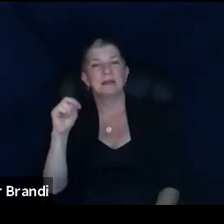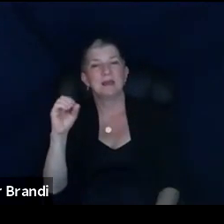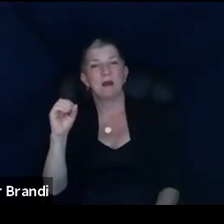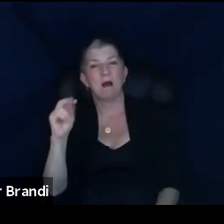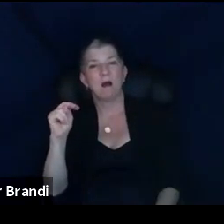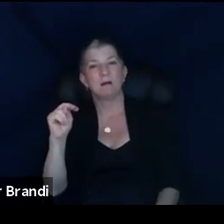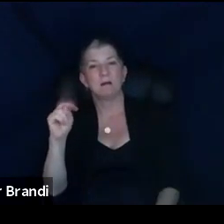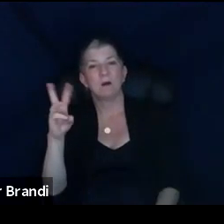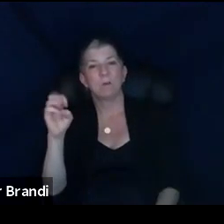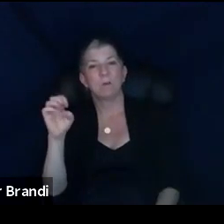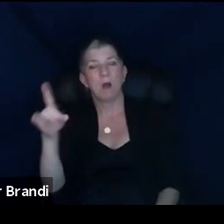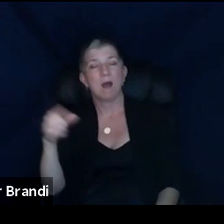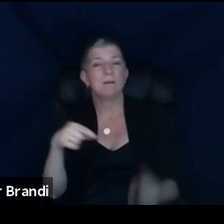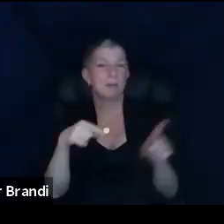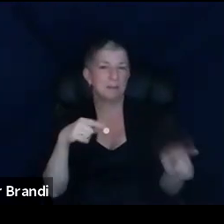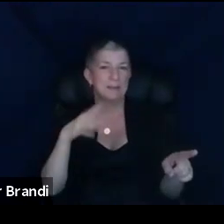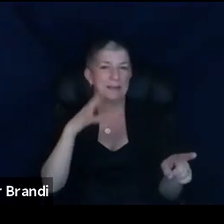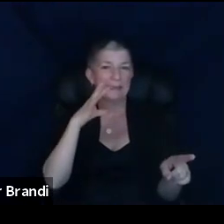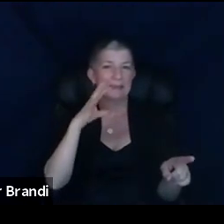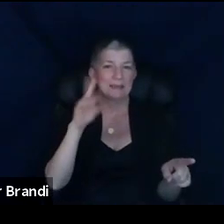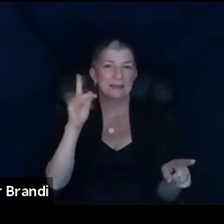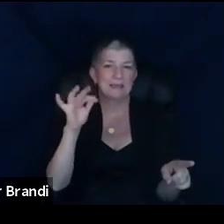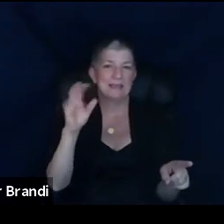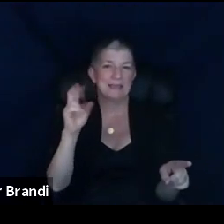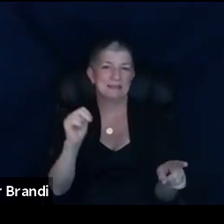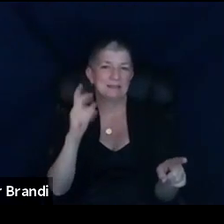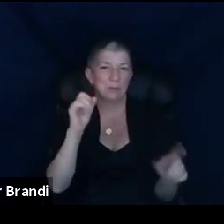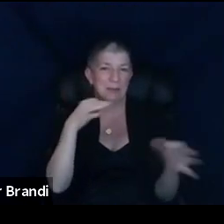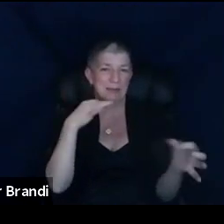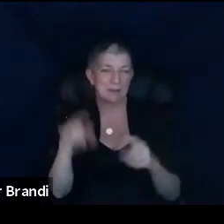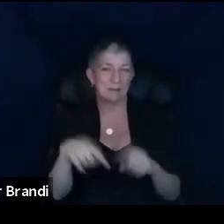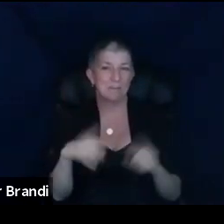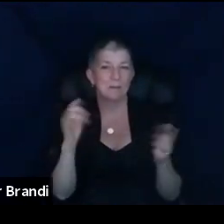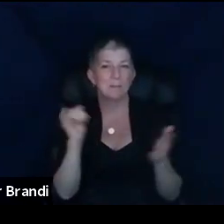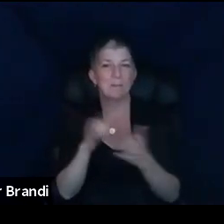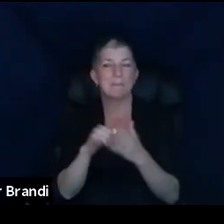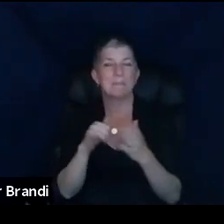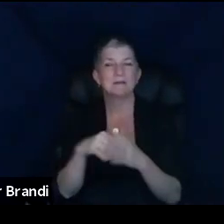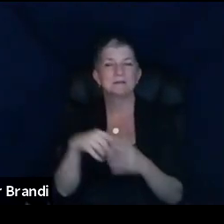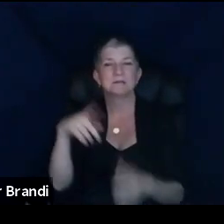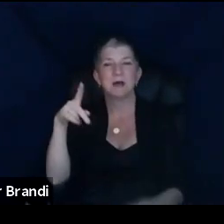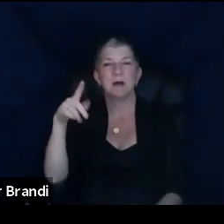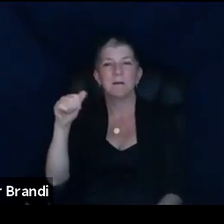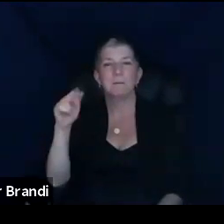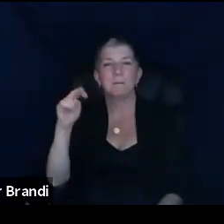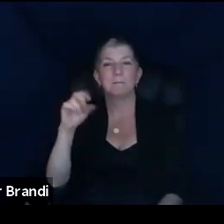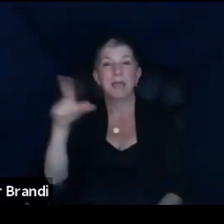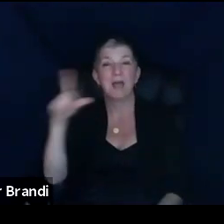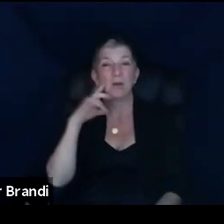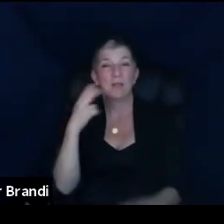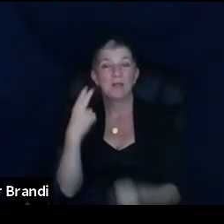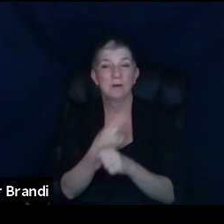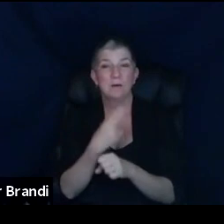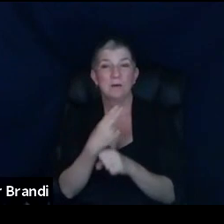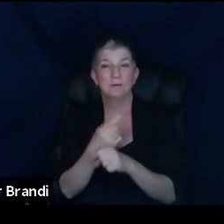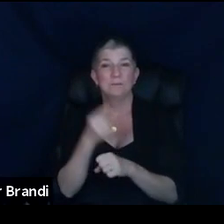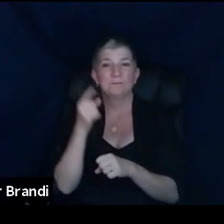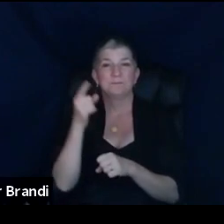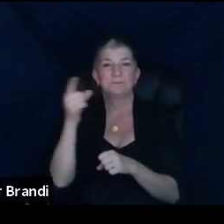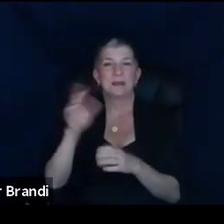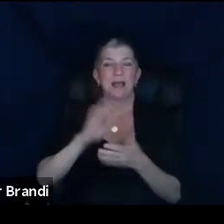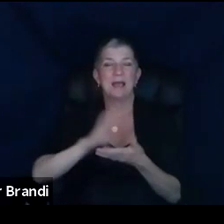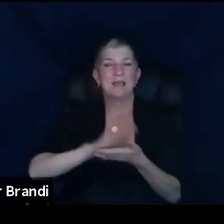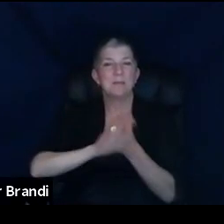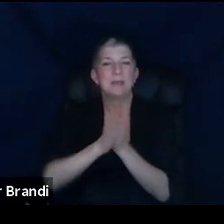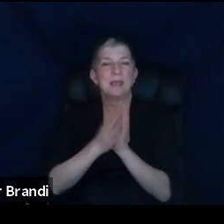maybe you can explain a little bit more about how this works, but there's a panel that they were using and it turned them into a conductor. And then they were